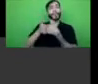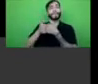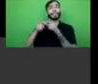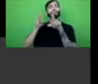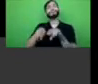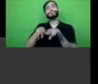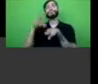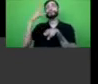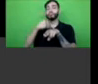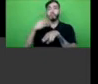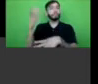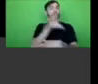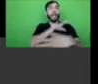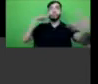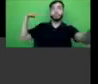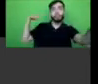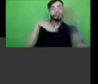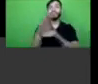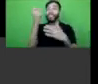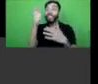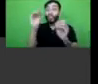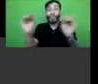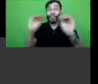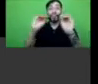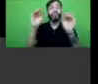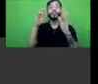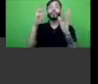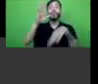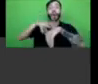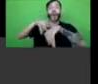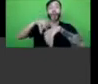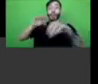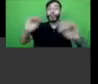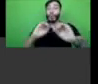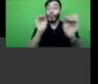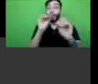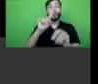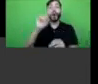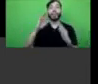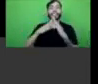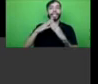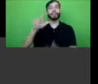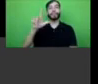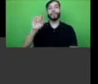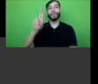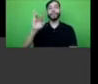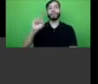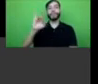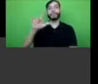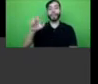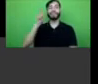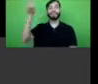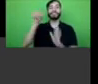a no-knock warrant in Louisville, Kentucky. The police killed her in her